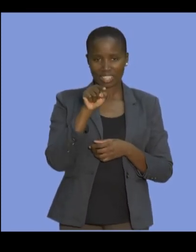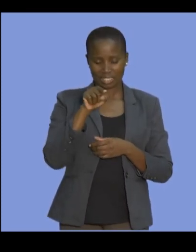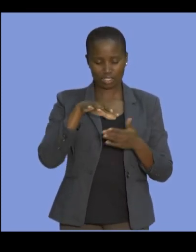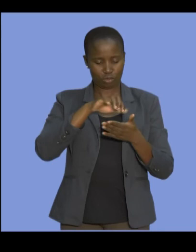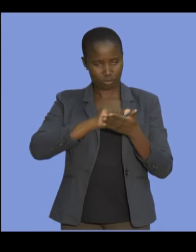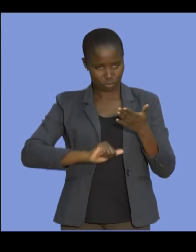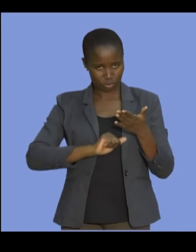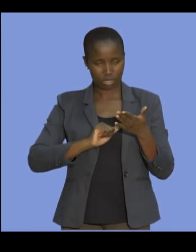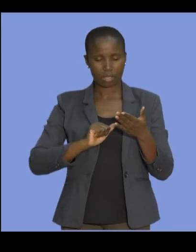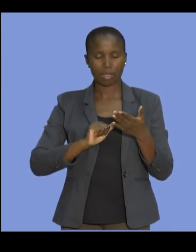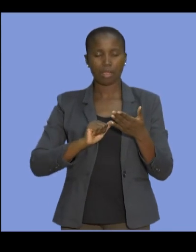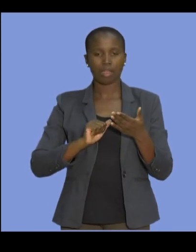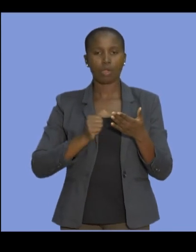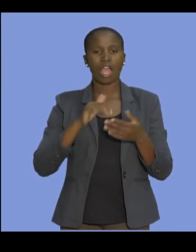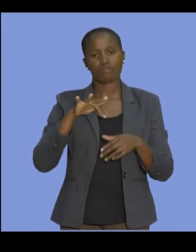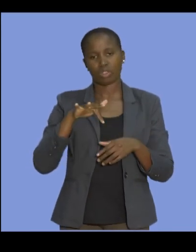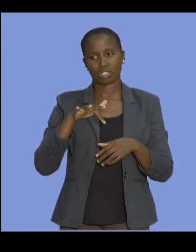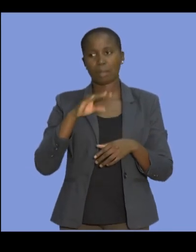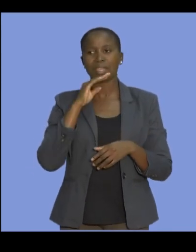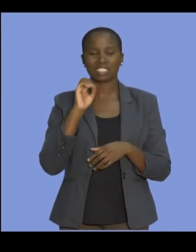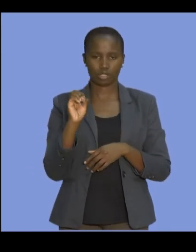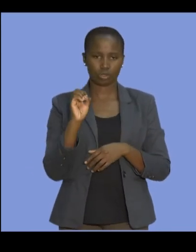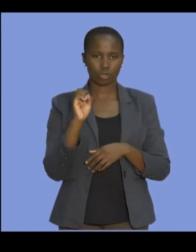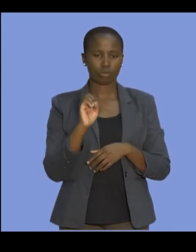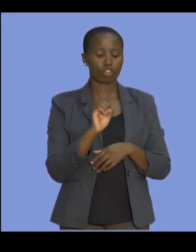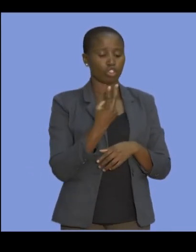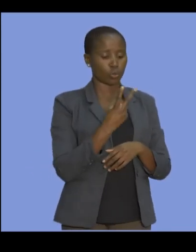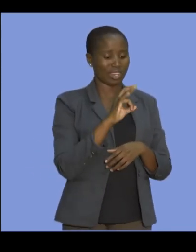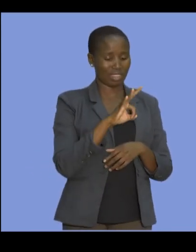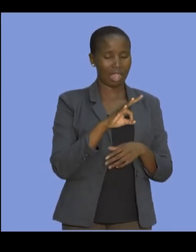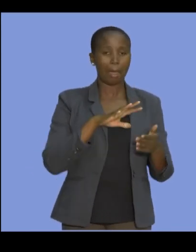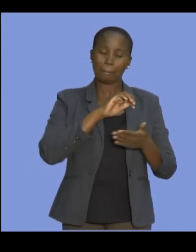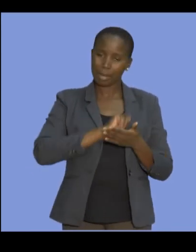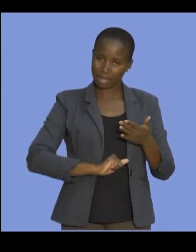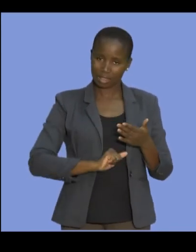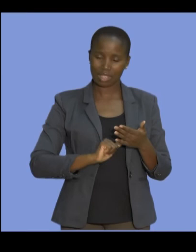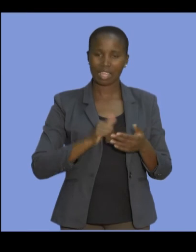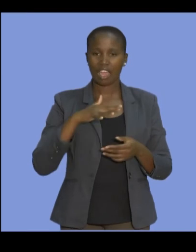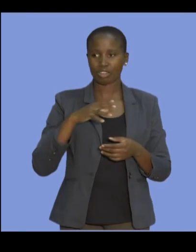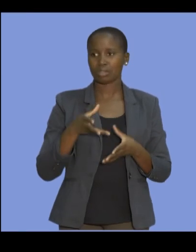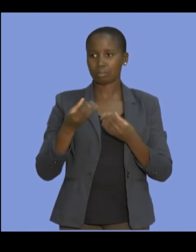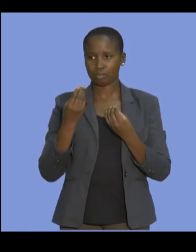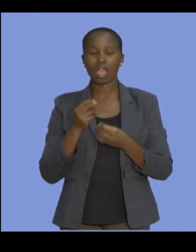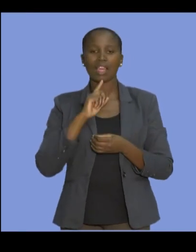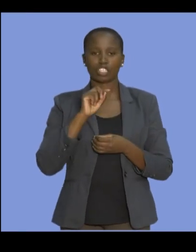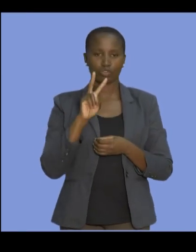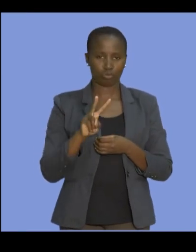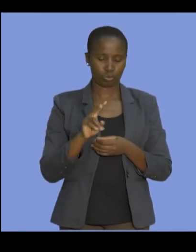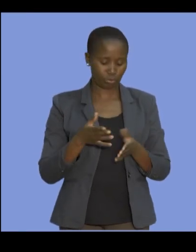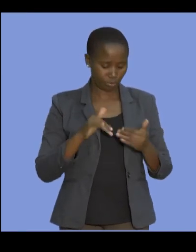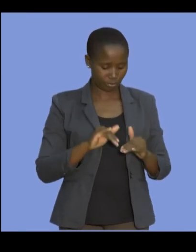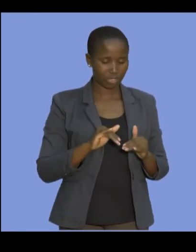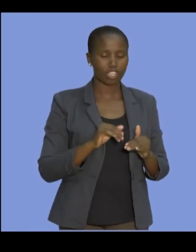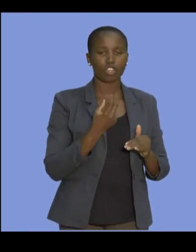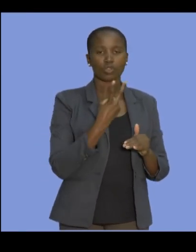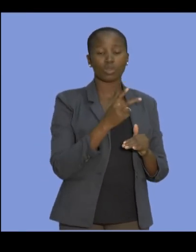23 minus the average give us 2. 24 minus the average